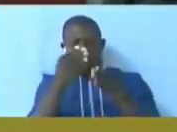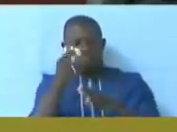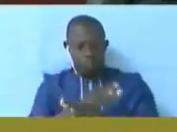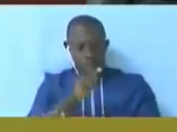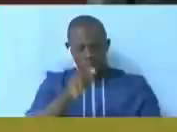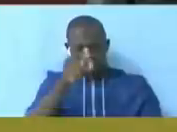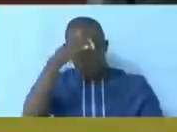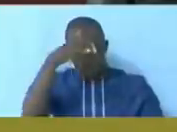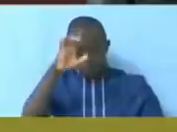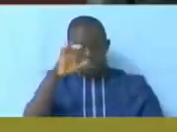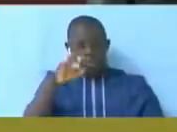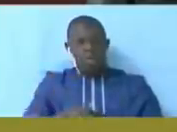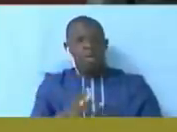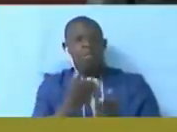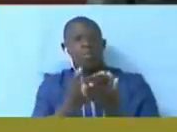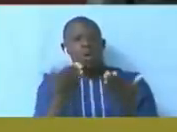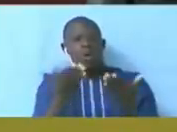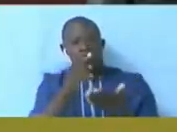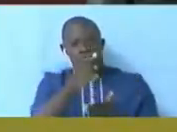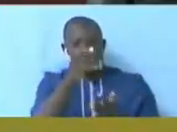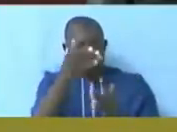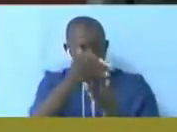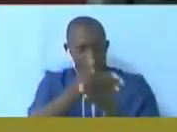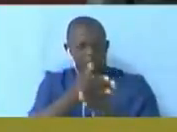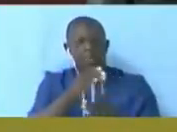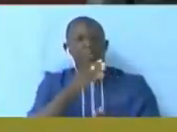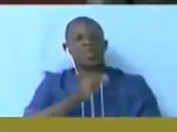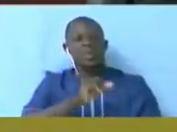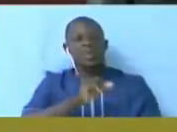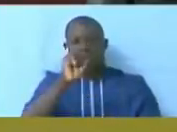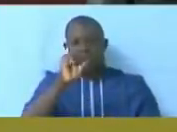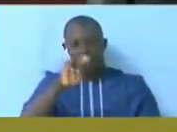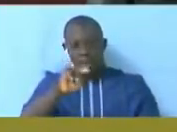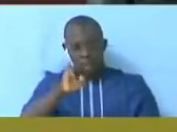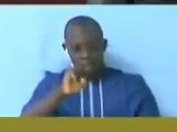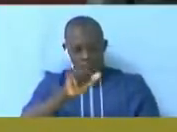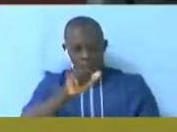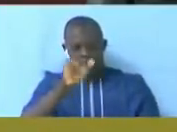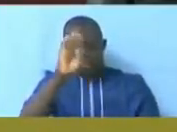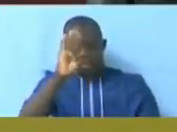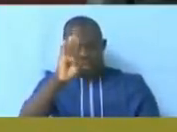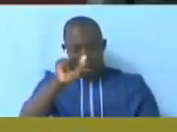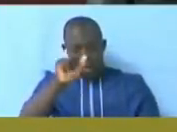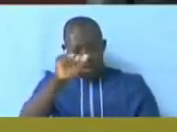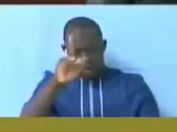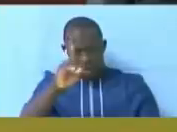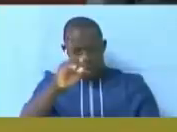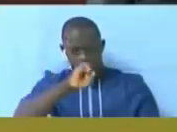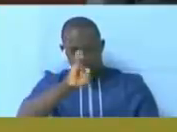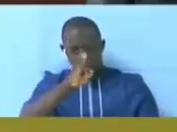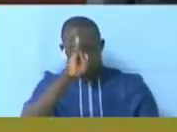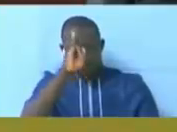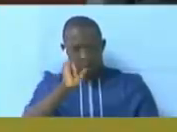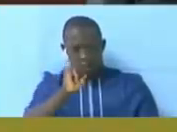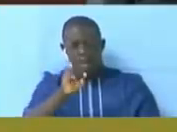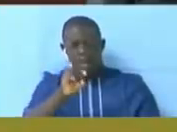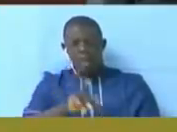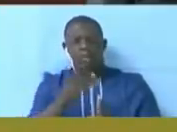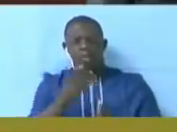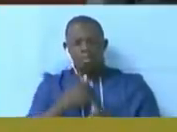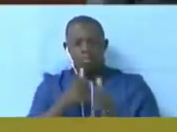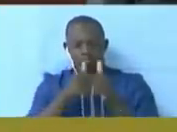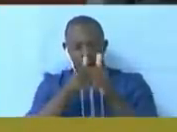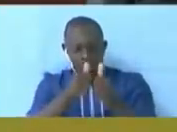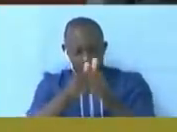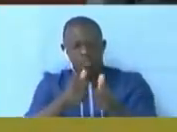For why you believed Mr. Esa Baji was witch hunted. Munaya sa wita la ranyin nako Mr. Esa Baji ala ko nyin keta kulde mi